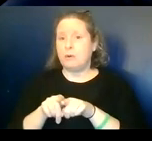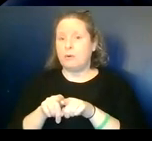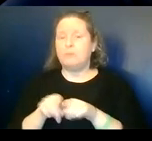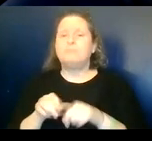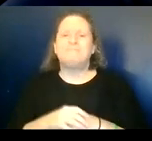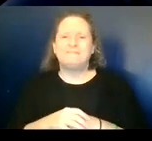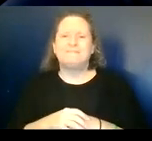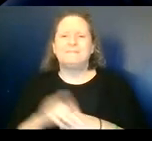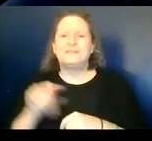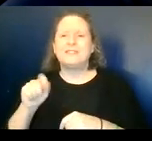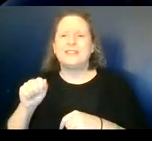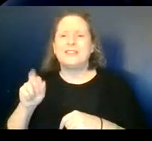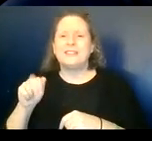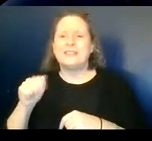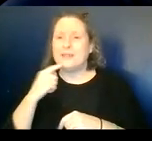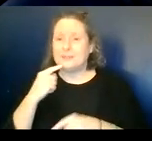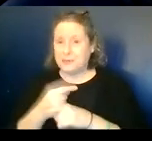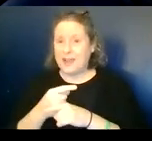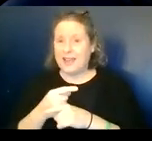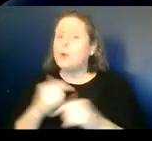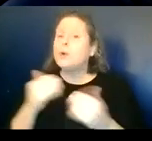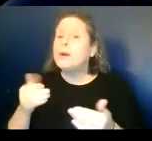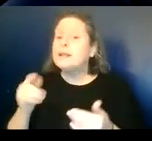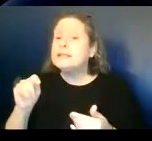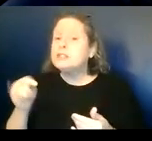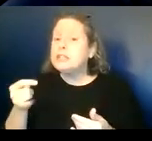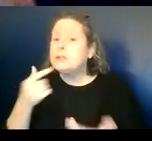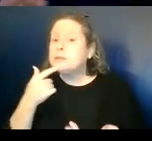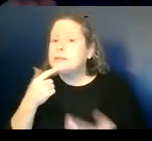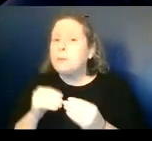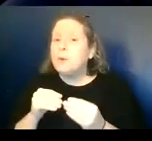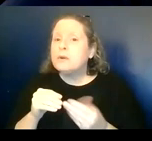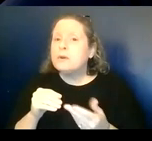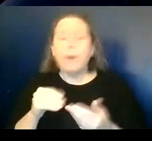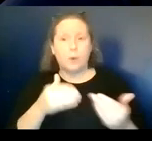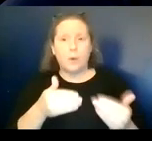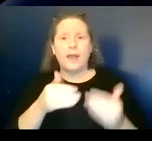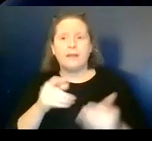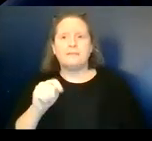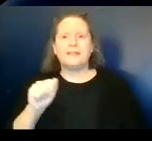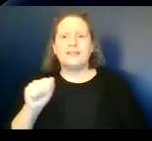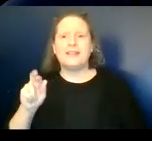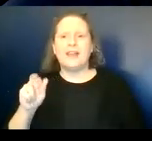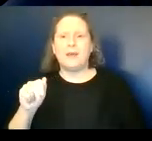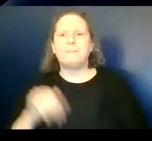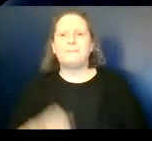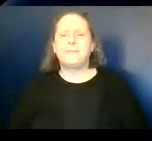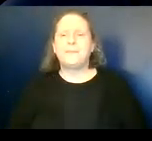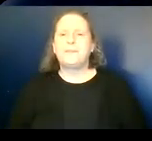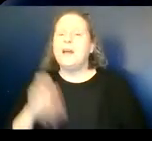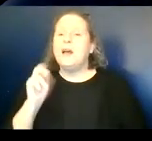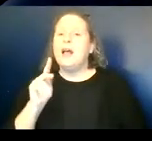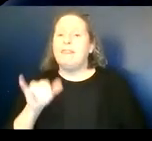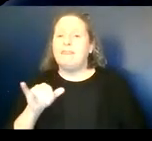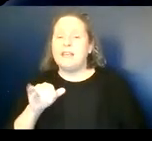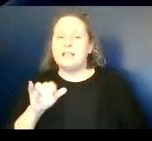Right. Yeah. Because So mhm. yeah, go on, TJ. Sorry. Sorry to No, you go ahead. Okay. Yeah, so this worksheet that